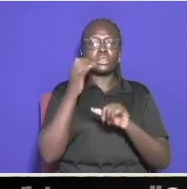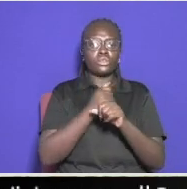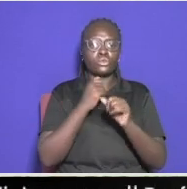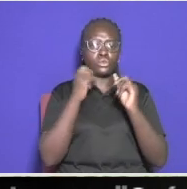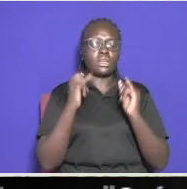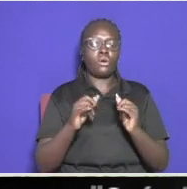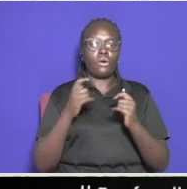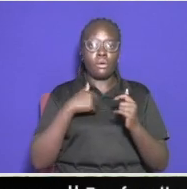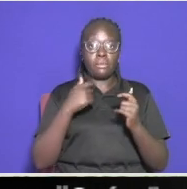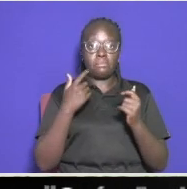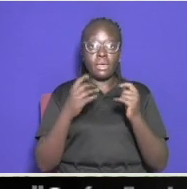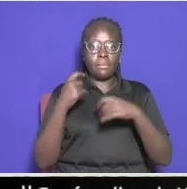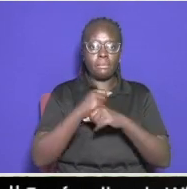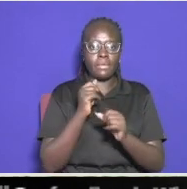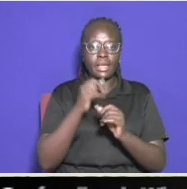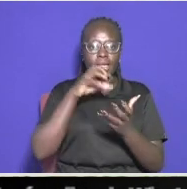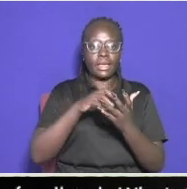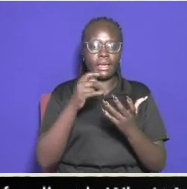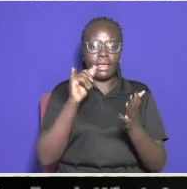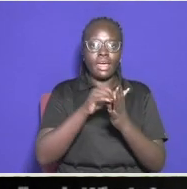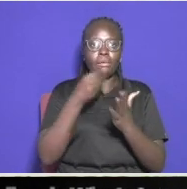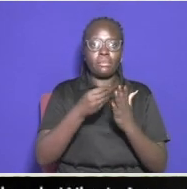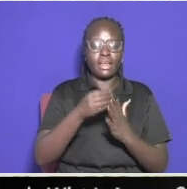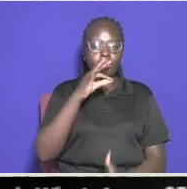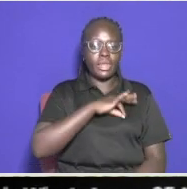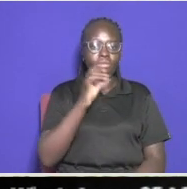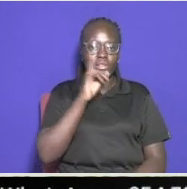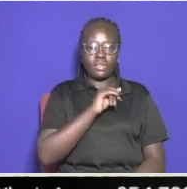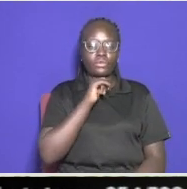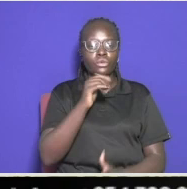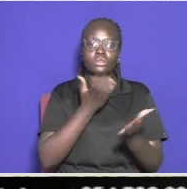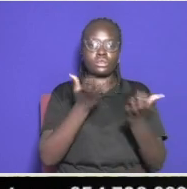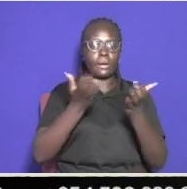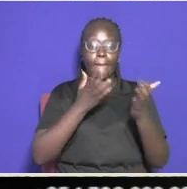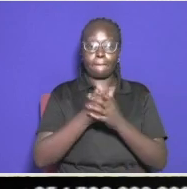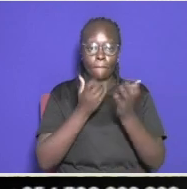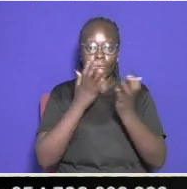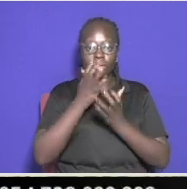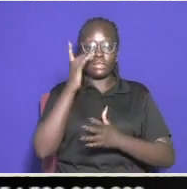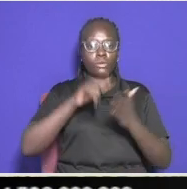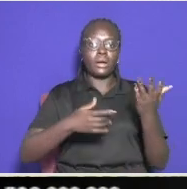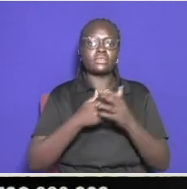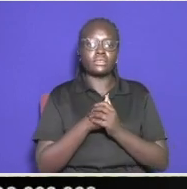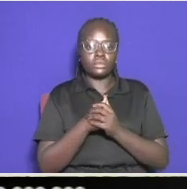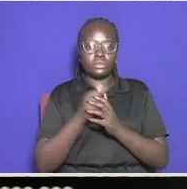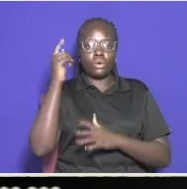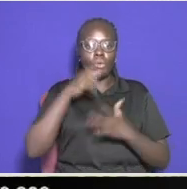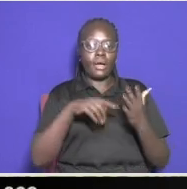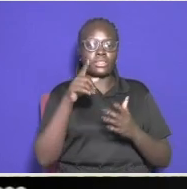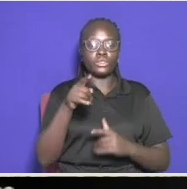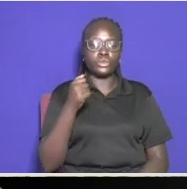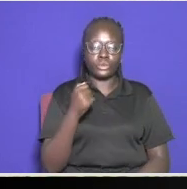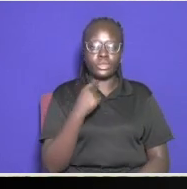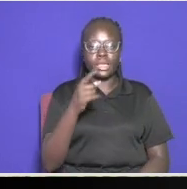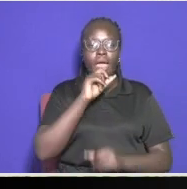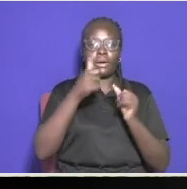you a cake, I've given you. That is money that's already in my pocket. That's not business. The real business is what you will say about